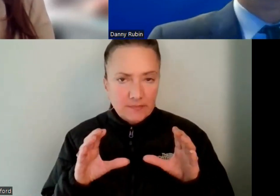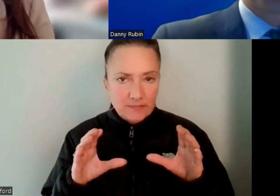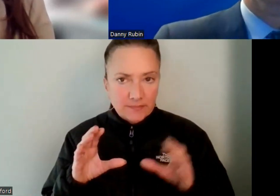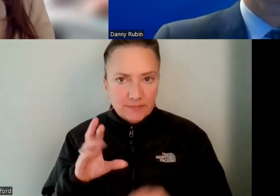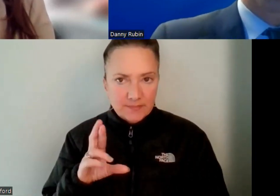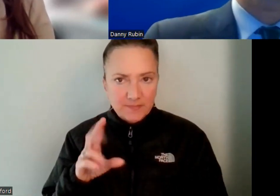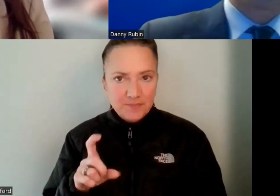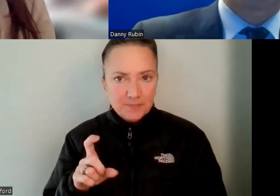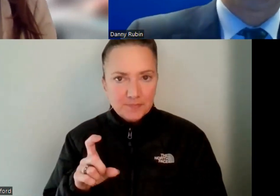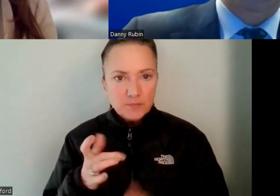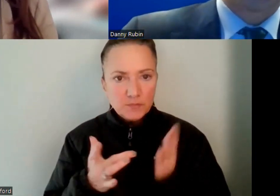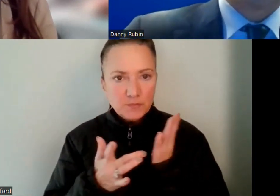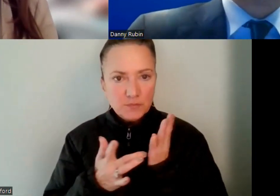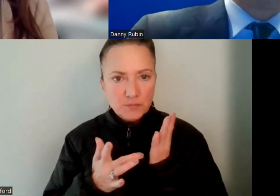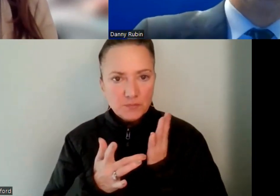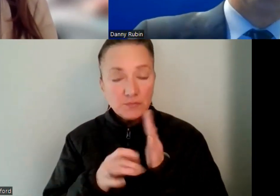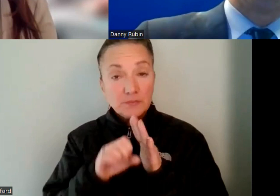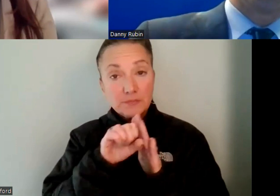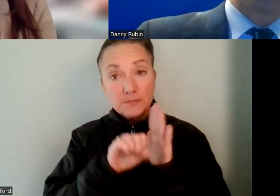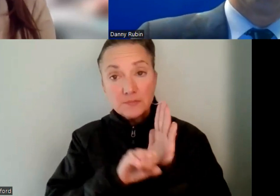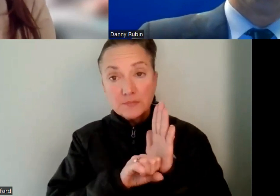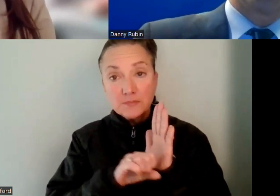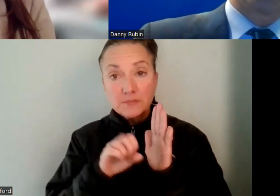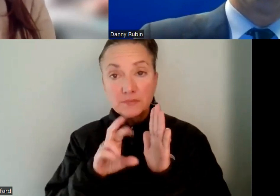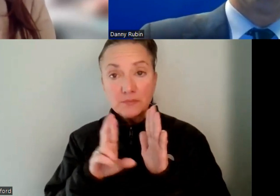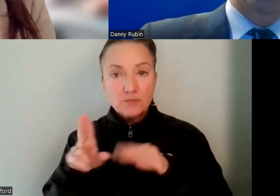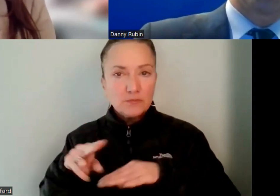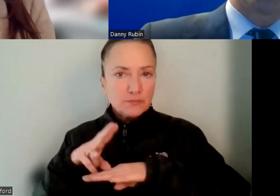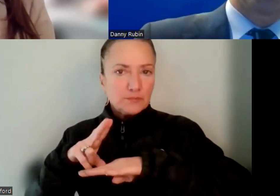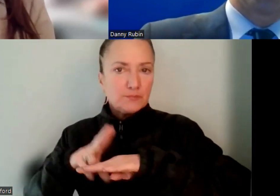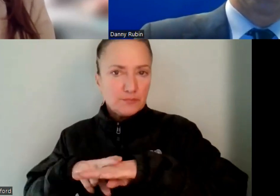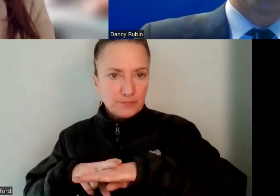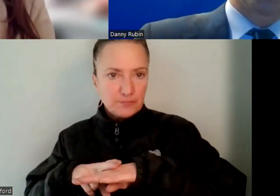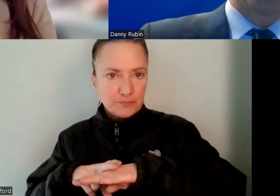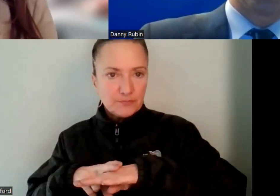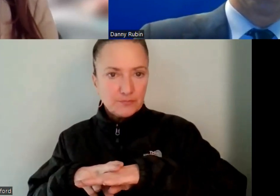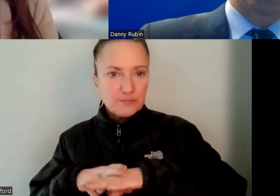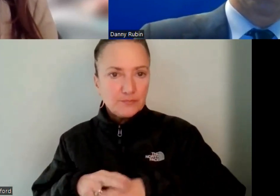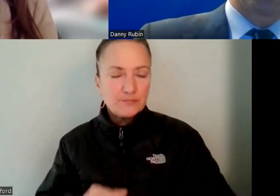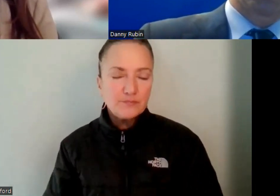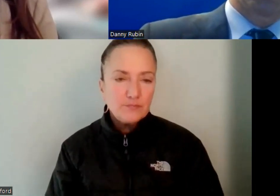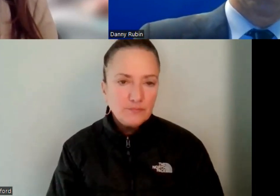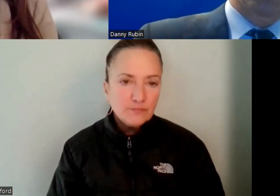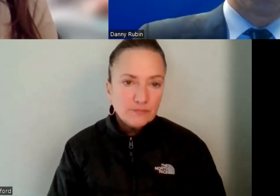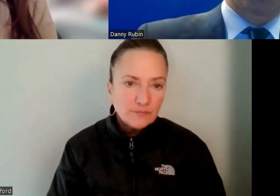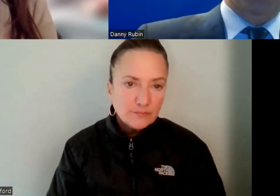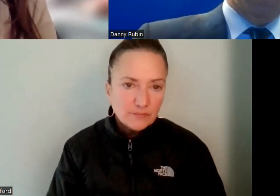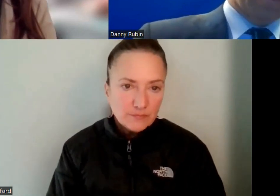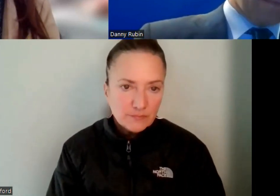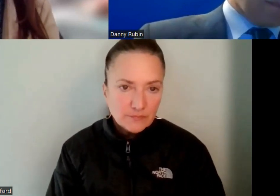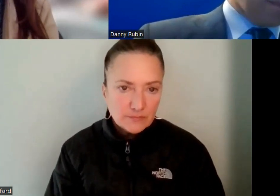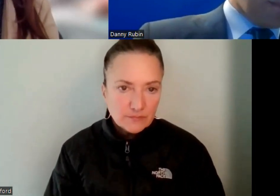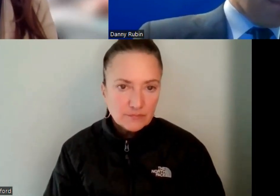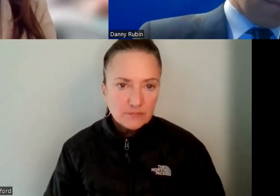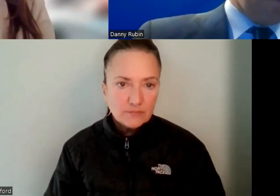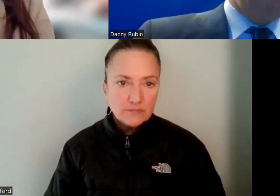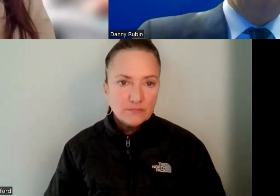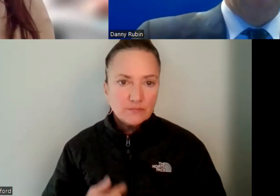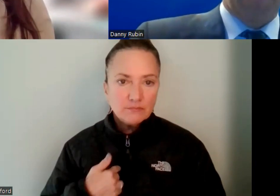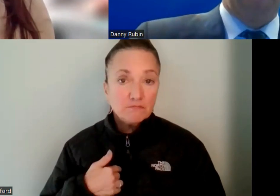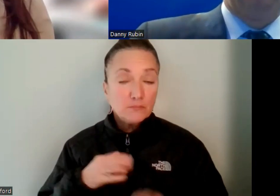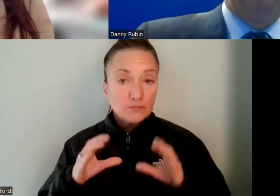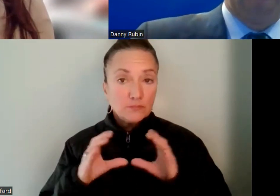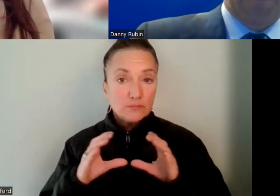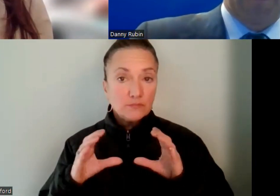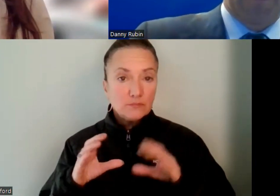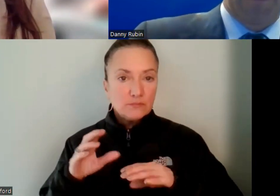You can either be state certified or nationally certified, as far as I know. I am nationally certified